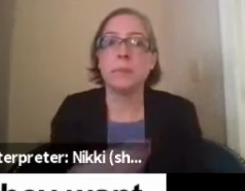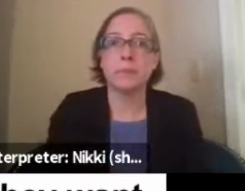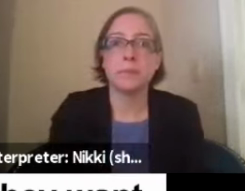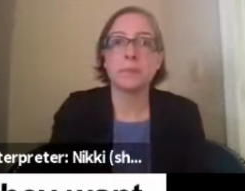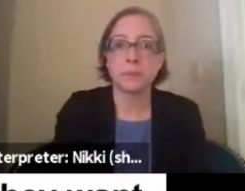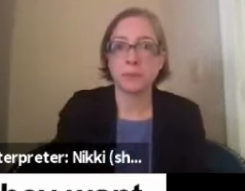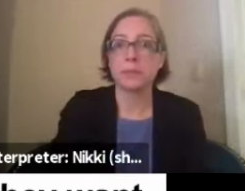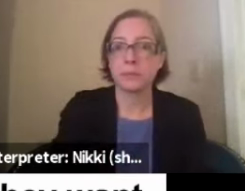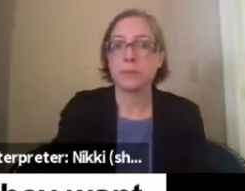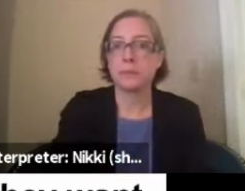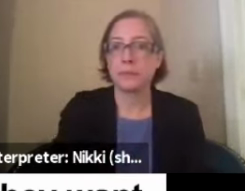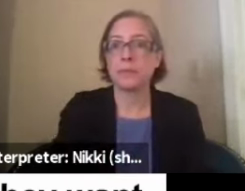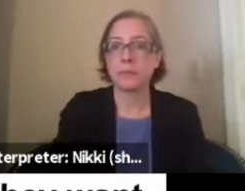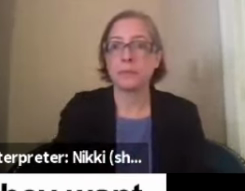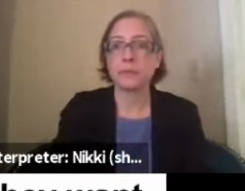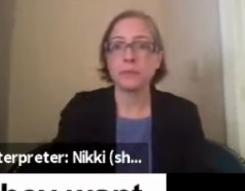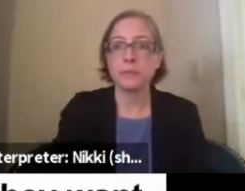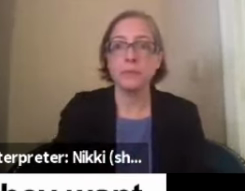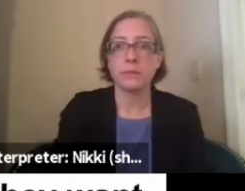woman.